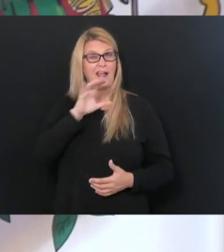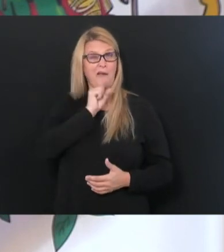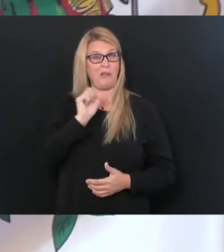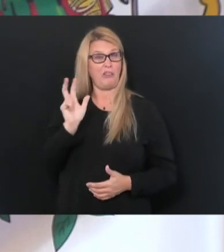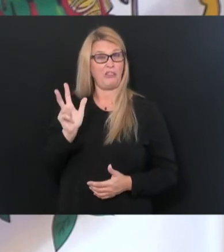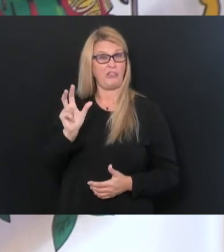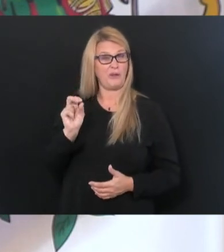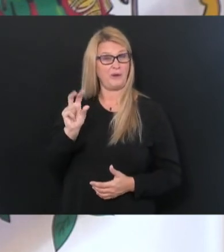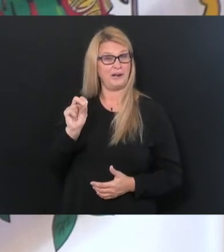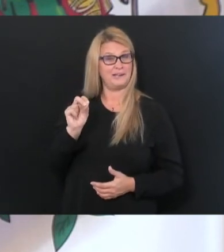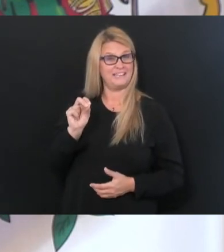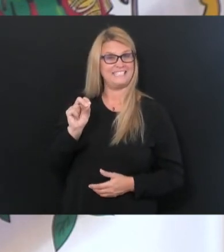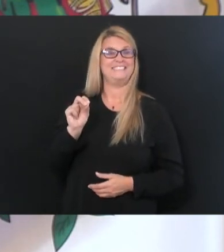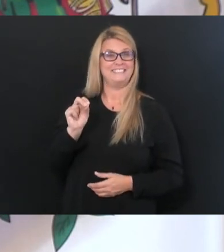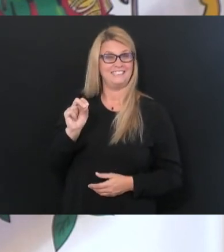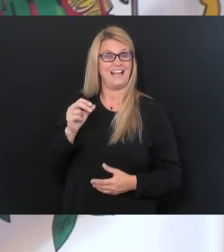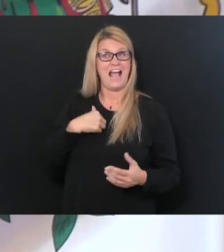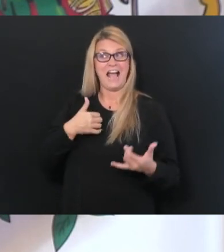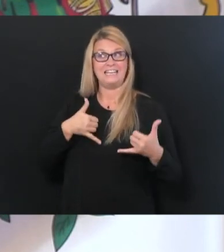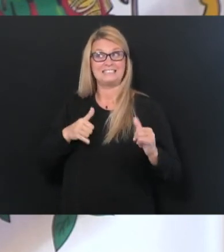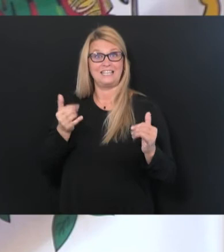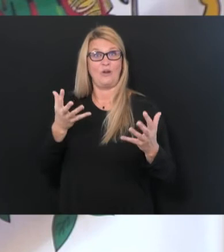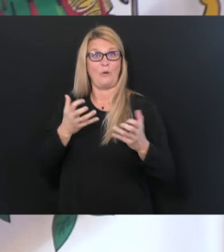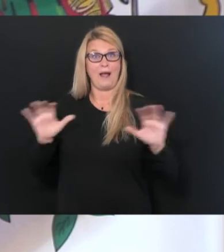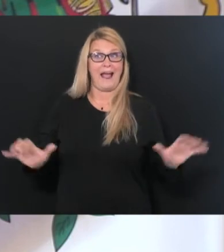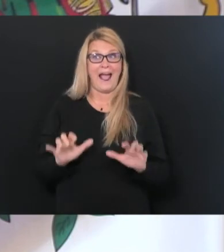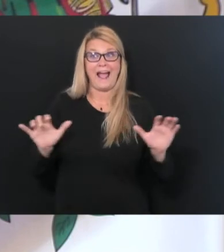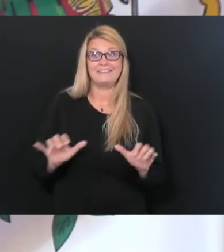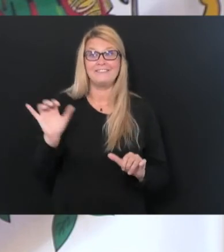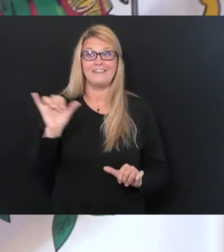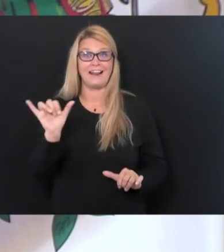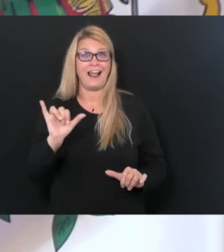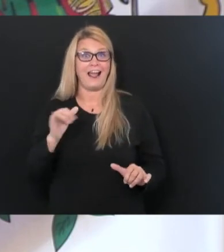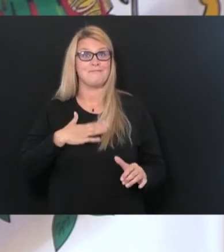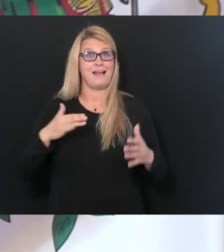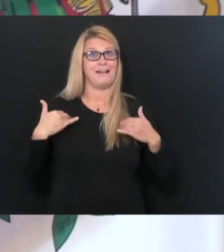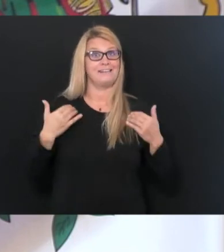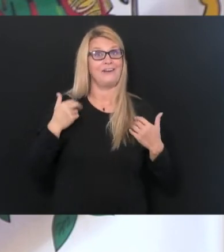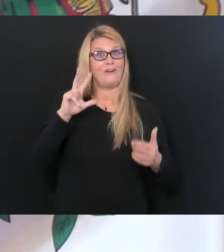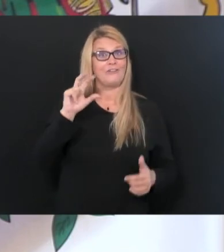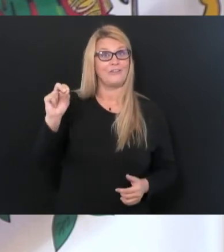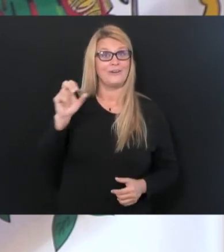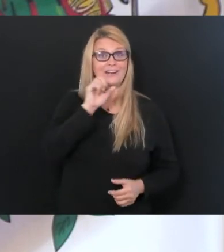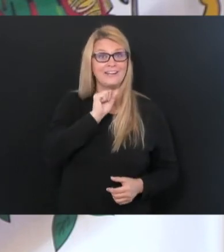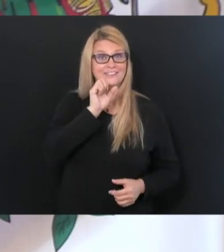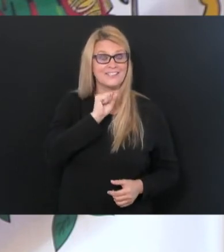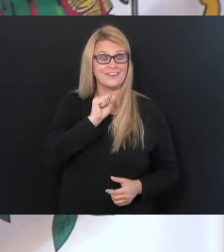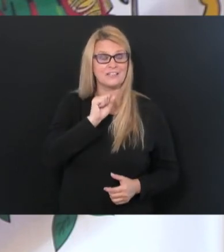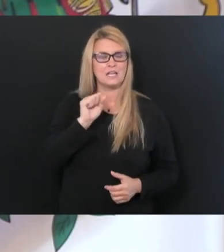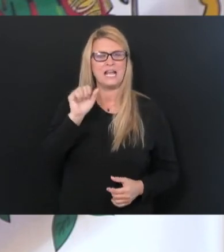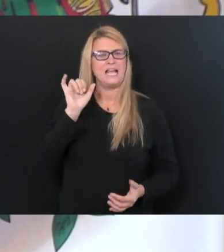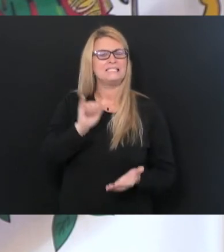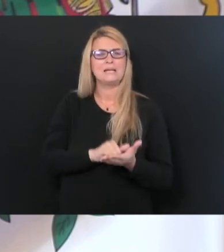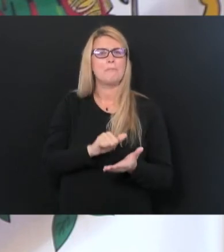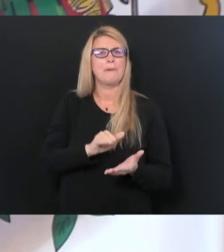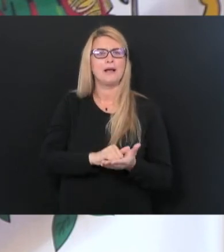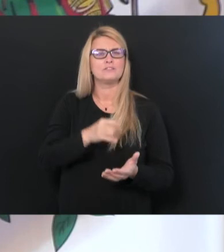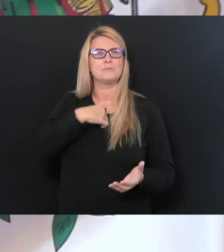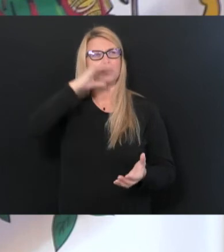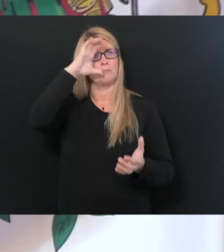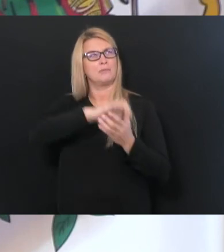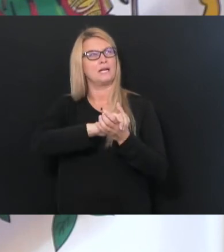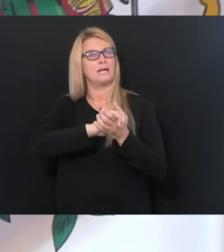still want to do all the things that I did when I was 30. And it's impossible for me to believe that, you know, gee, how